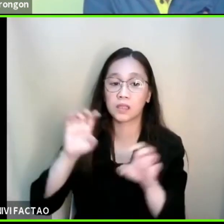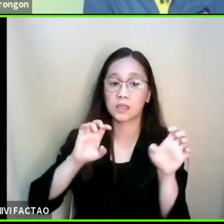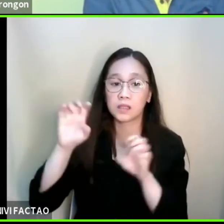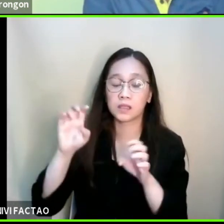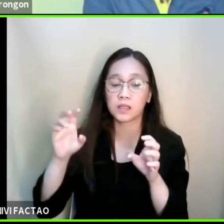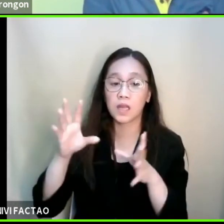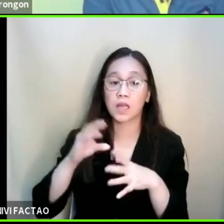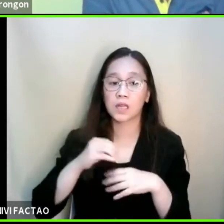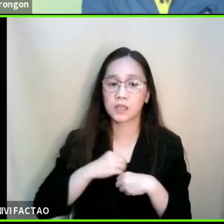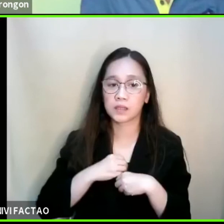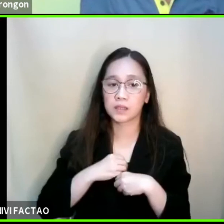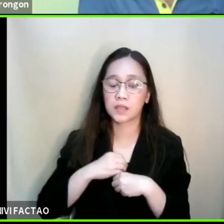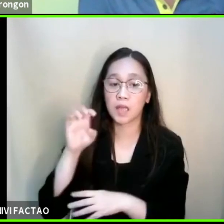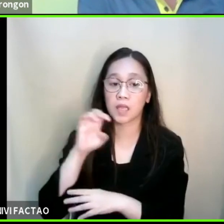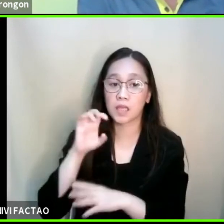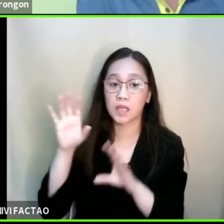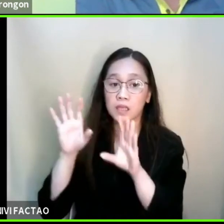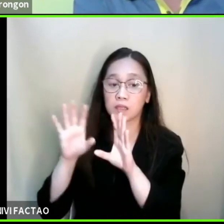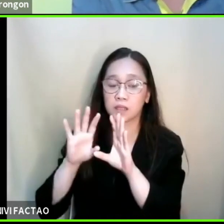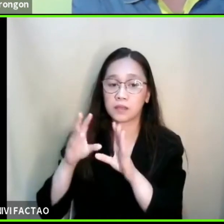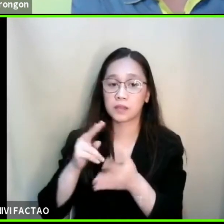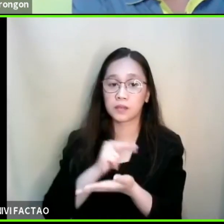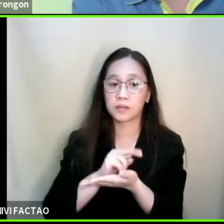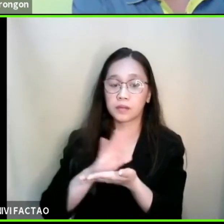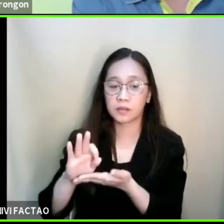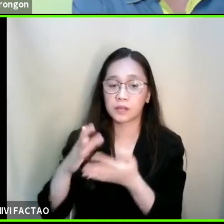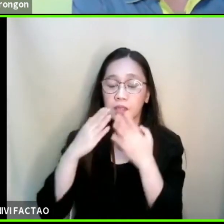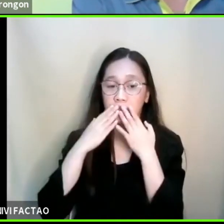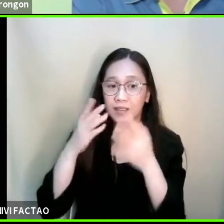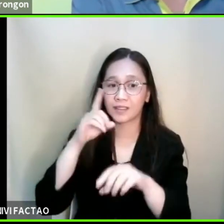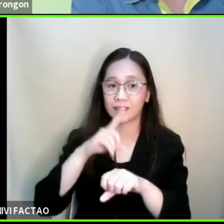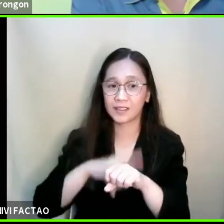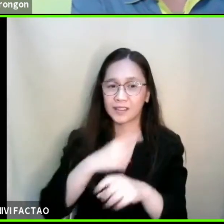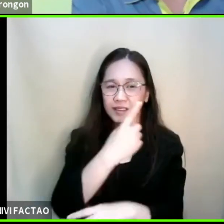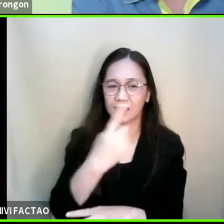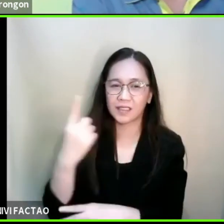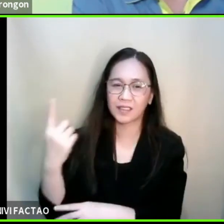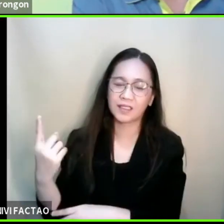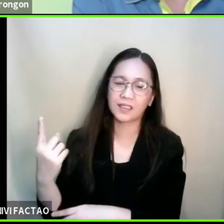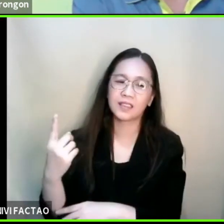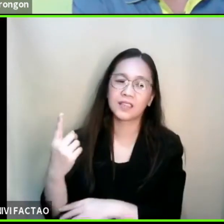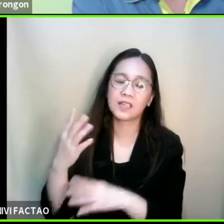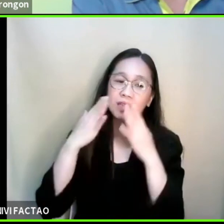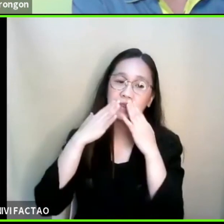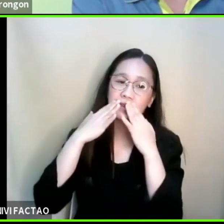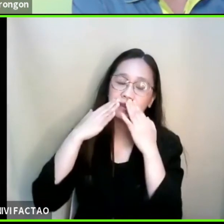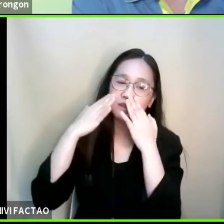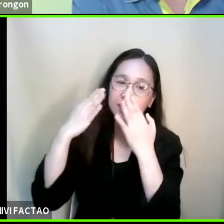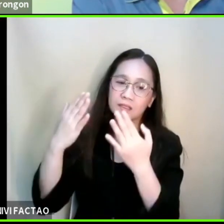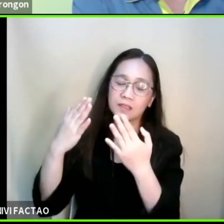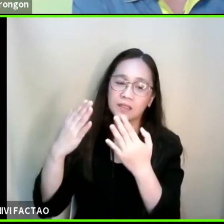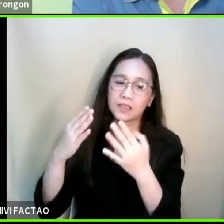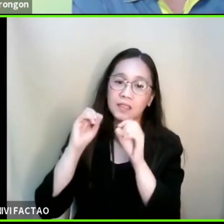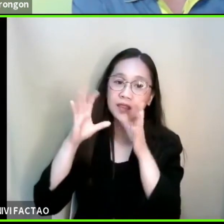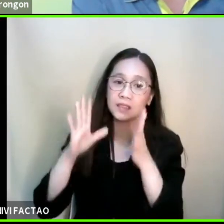from Northfield. So, ayan, maraming salamat po sa oras ng bawat isa at syempre maraming salamat po kay